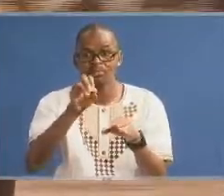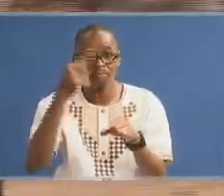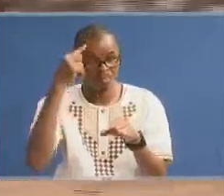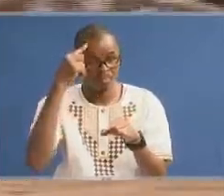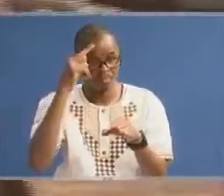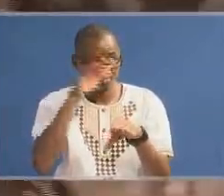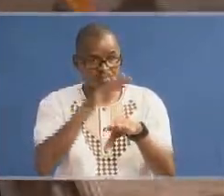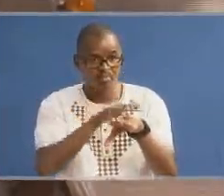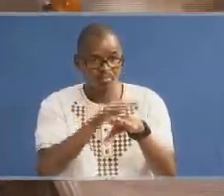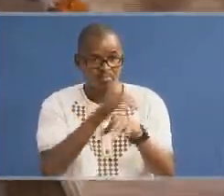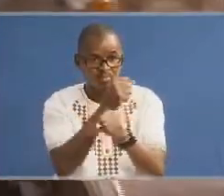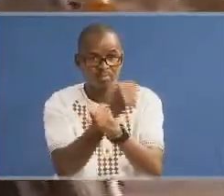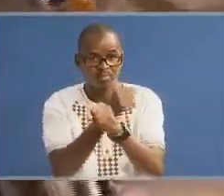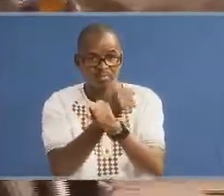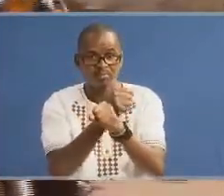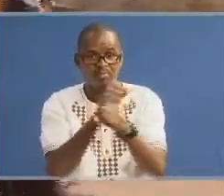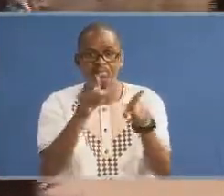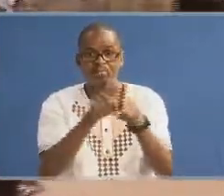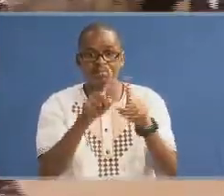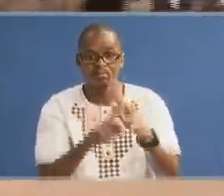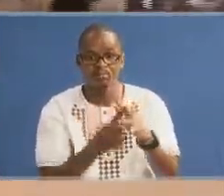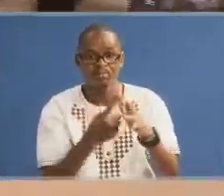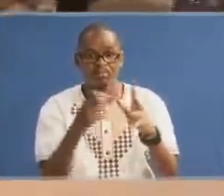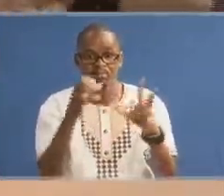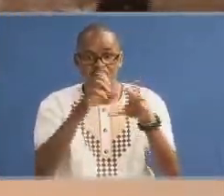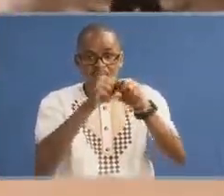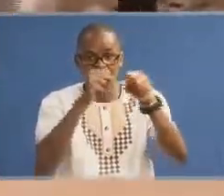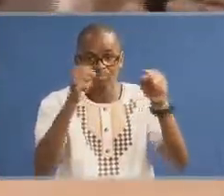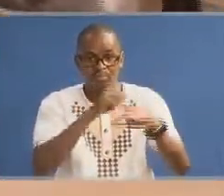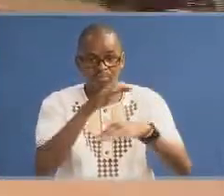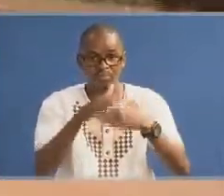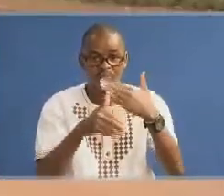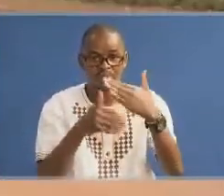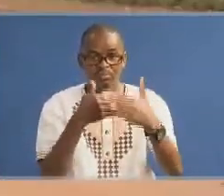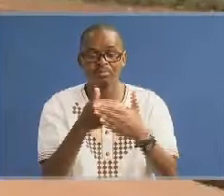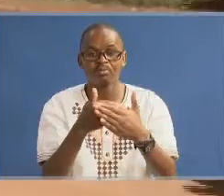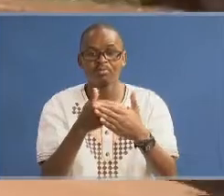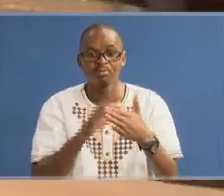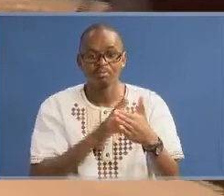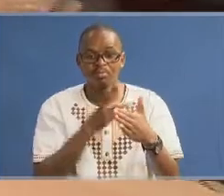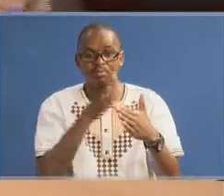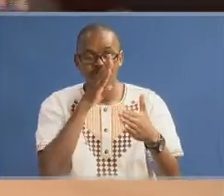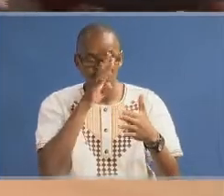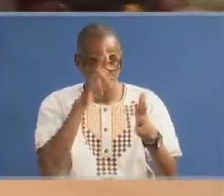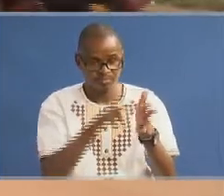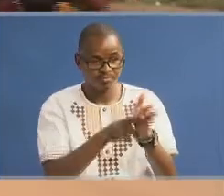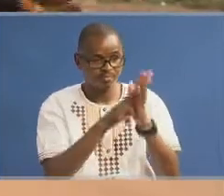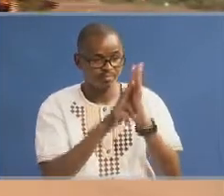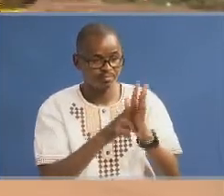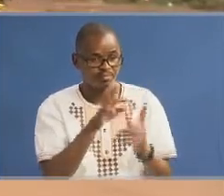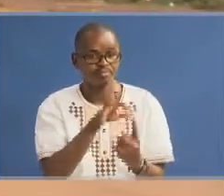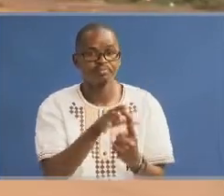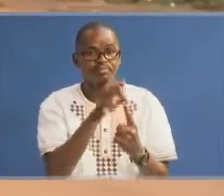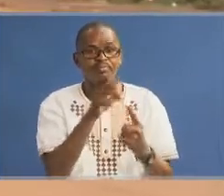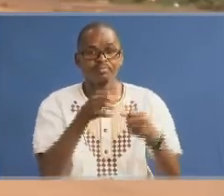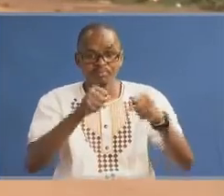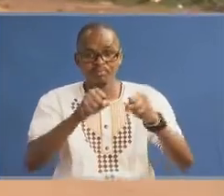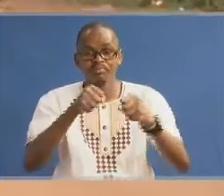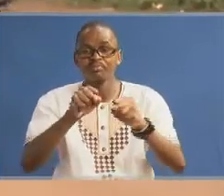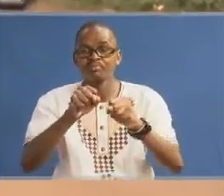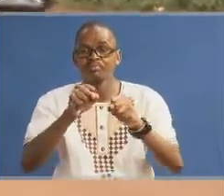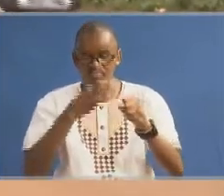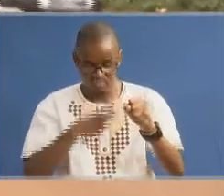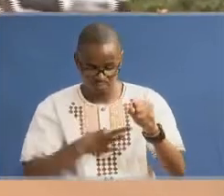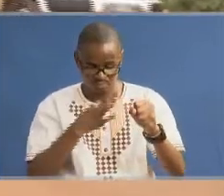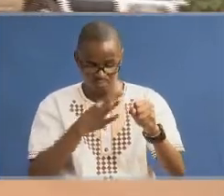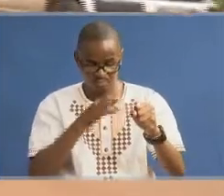riders on safe drive campaign and launch a system whereby all riders will be required to have a specific riding jacket